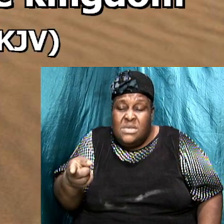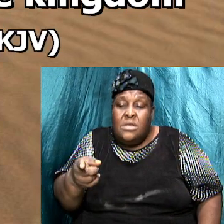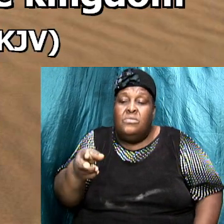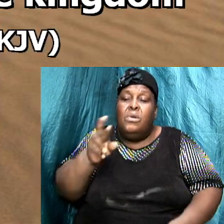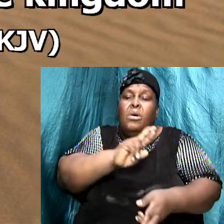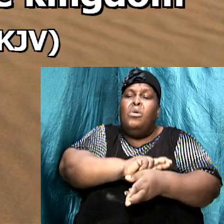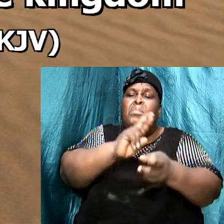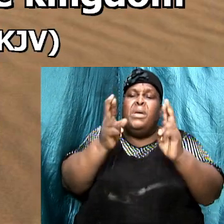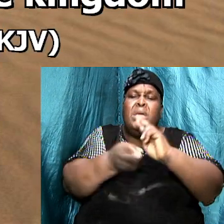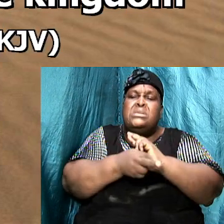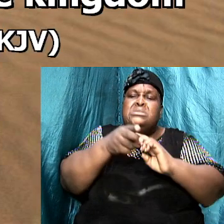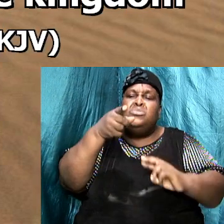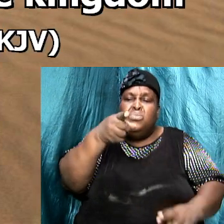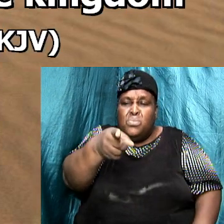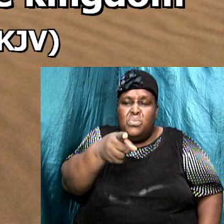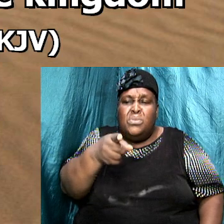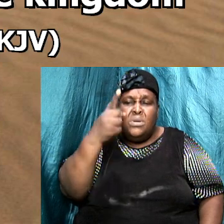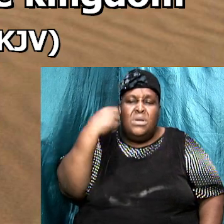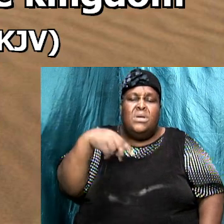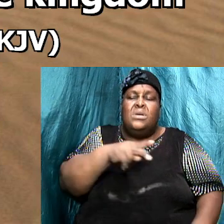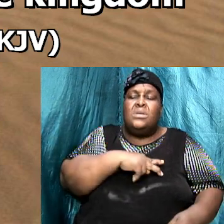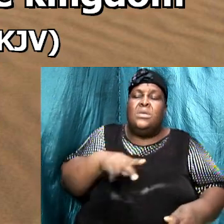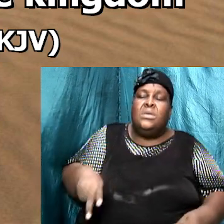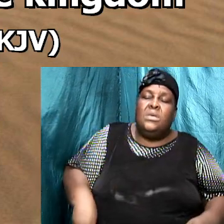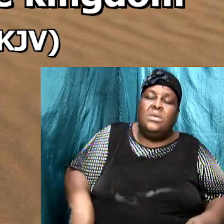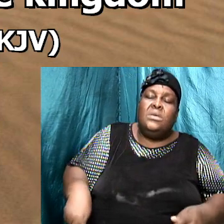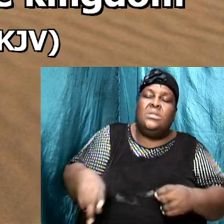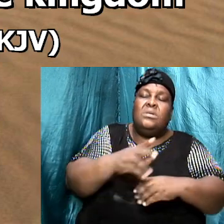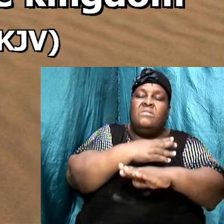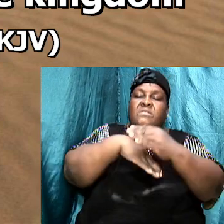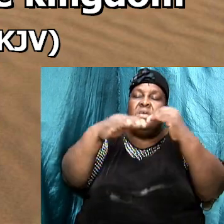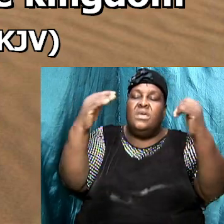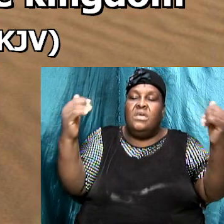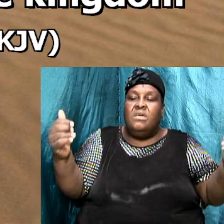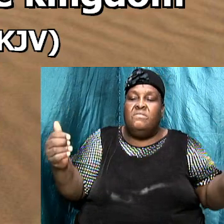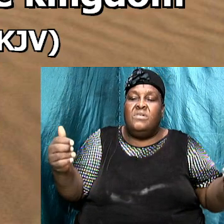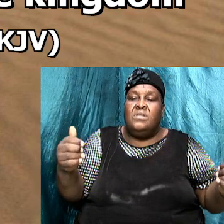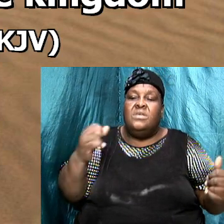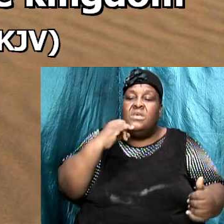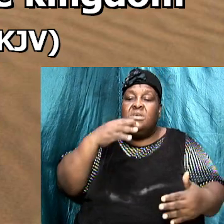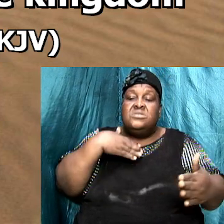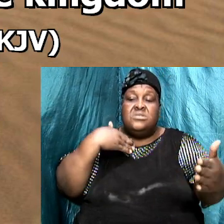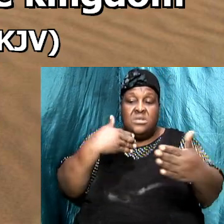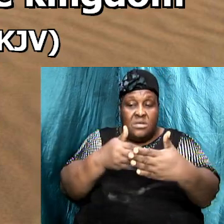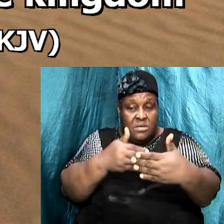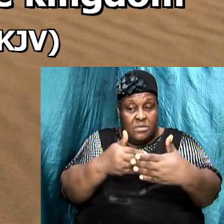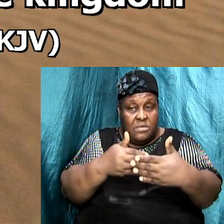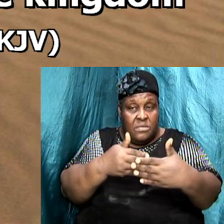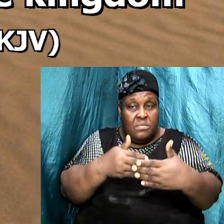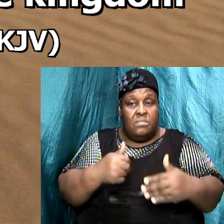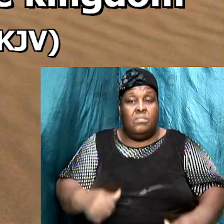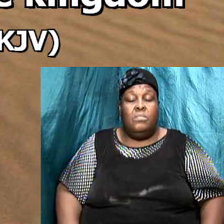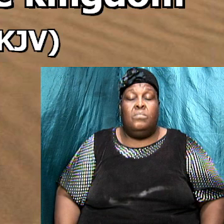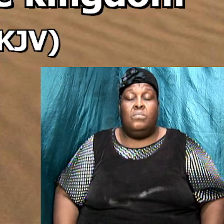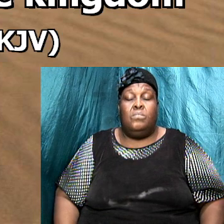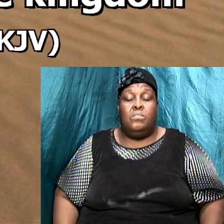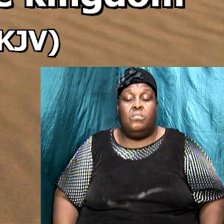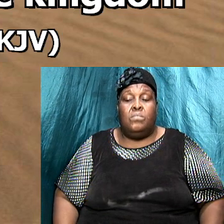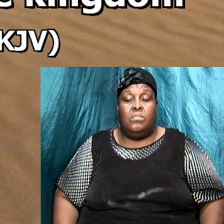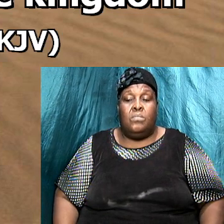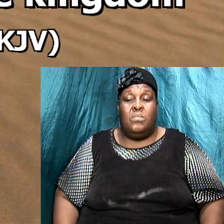and saying, repent ye, for the kingdom of heaven is at hand.